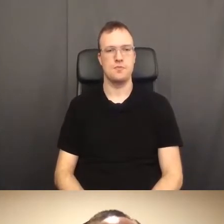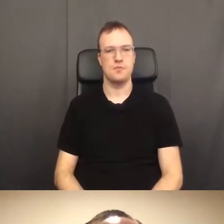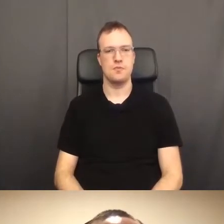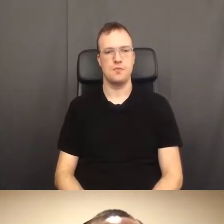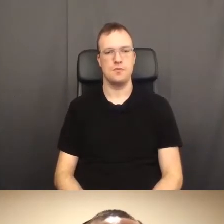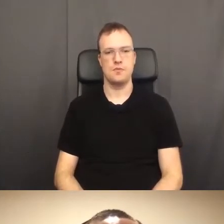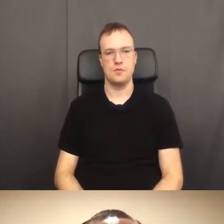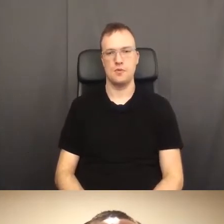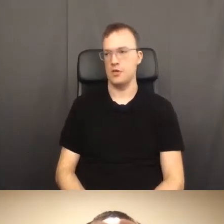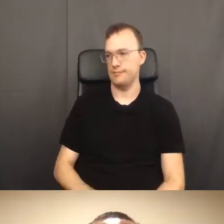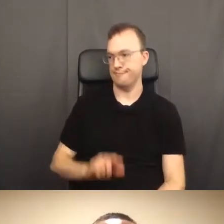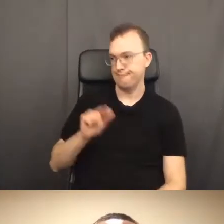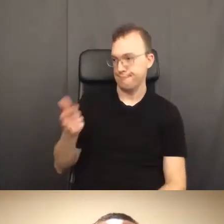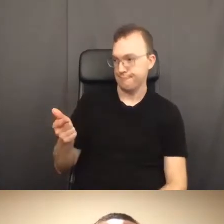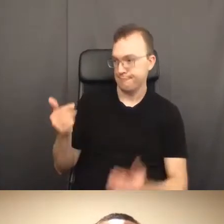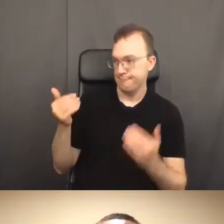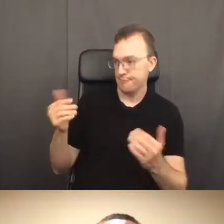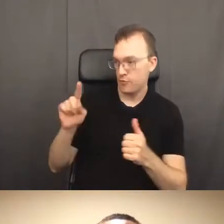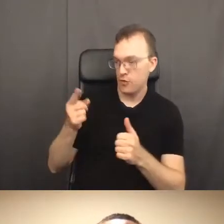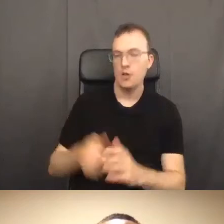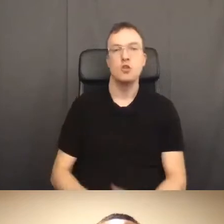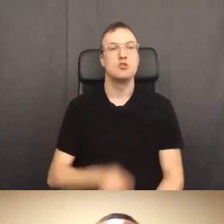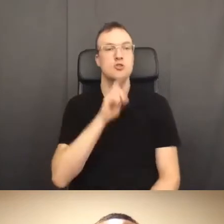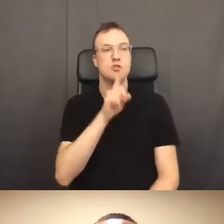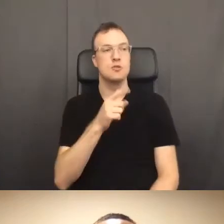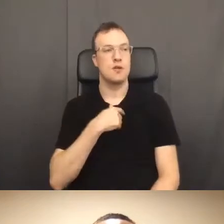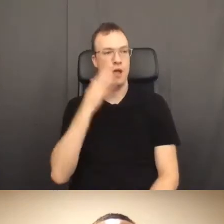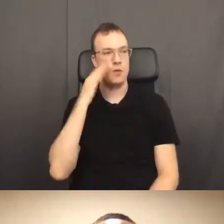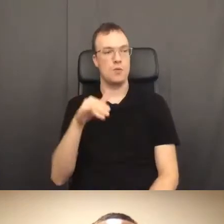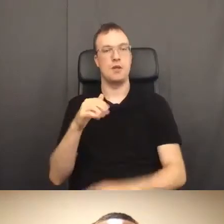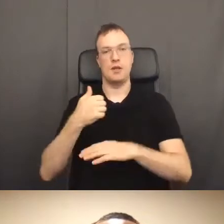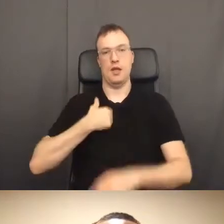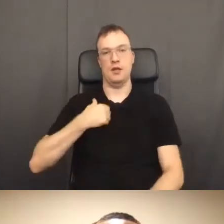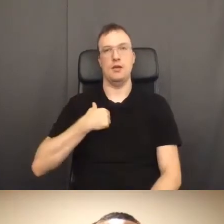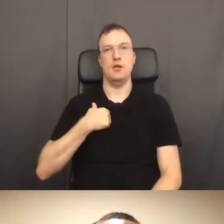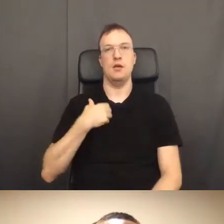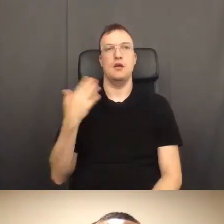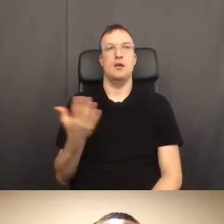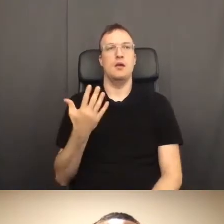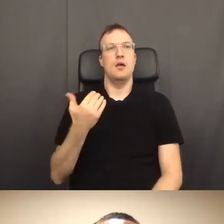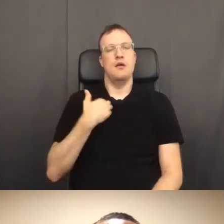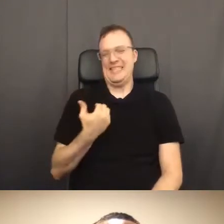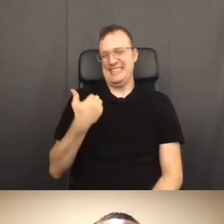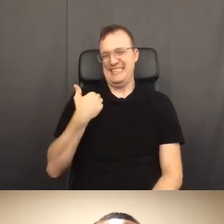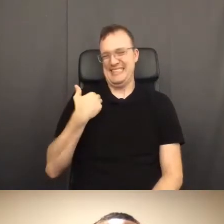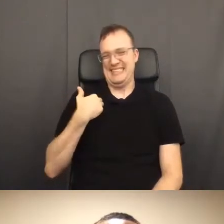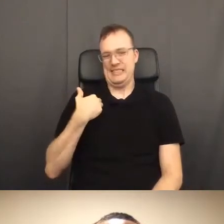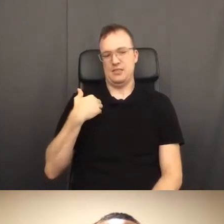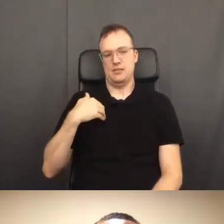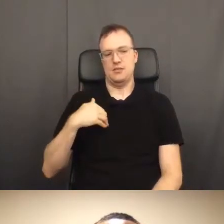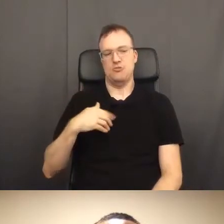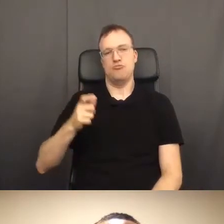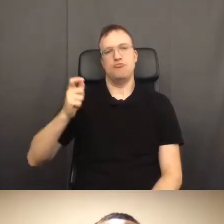Maybe James, do you want to go first? Sure. Well, I know in Canada that there was a recent